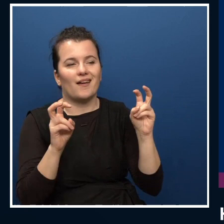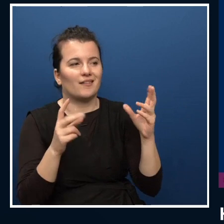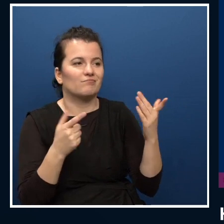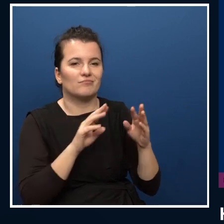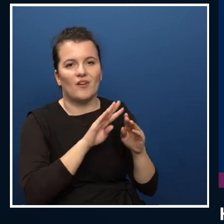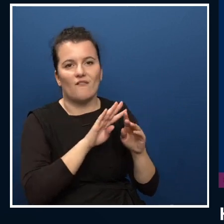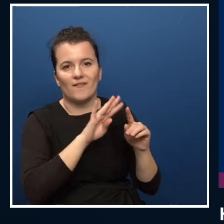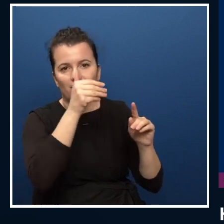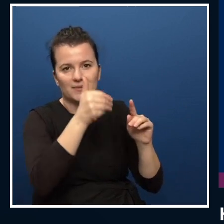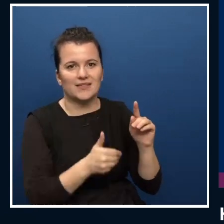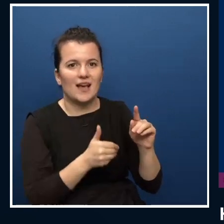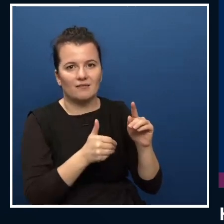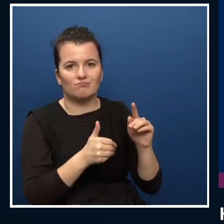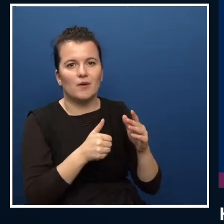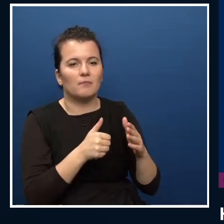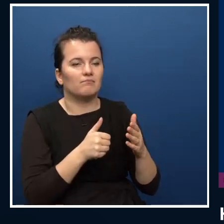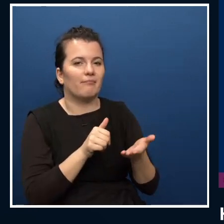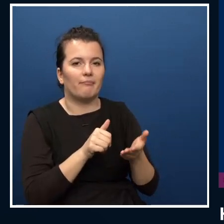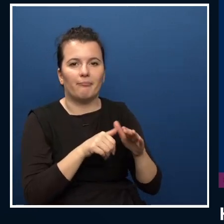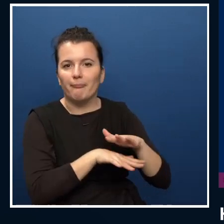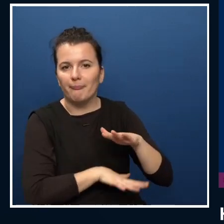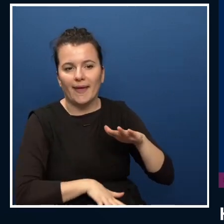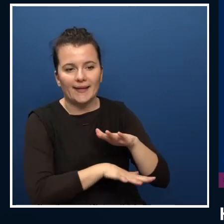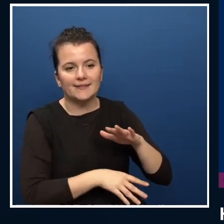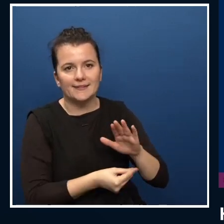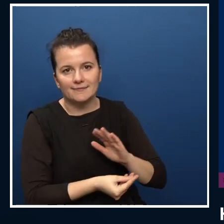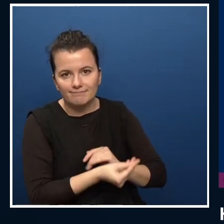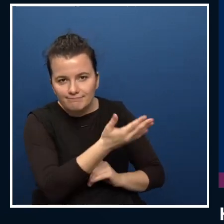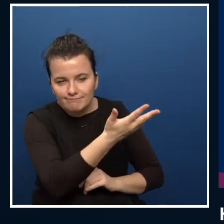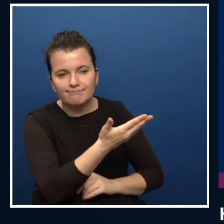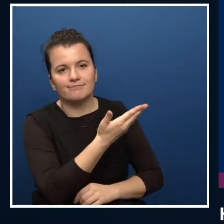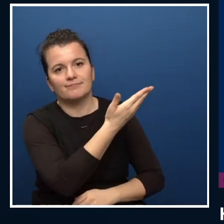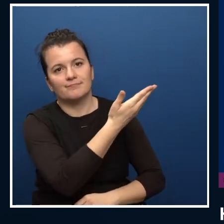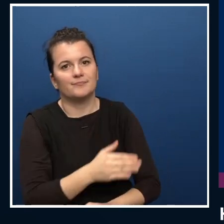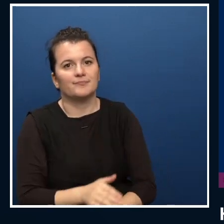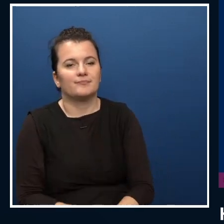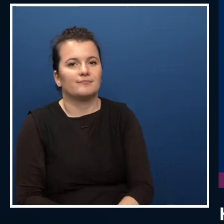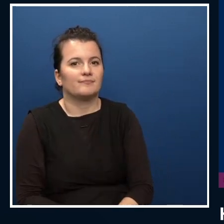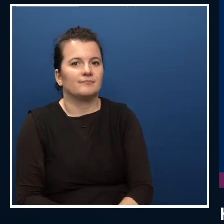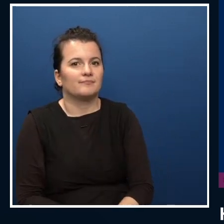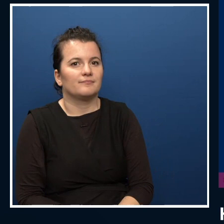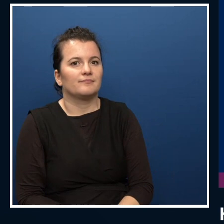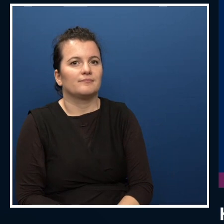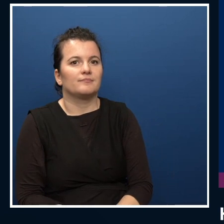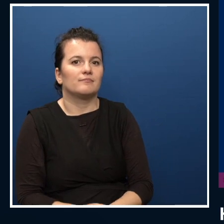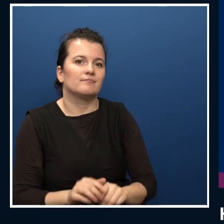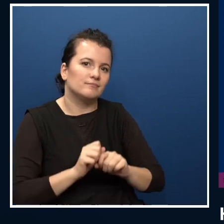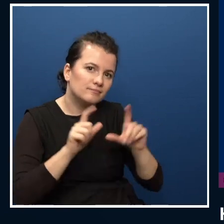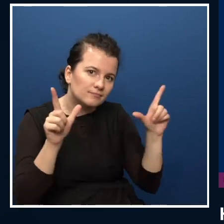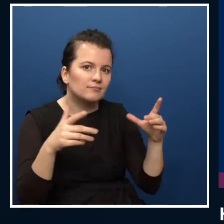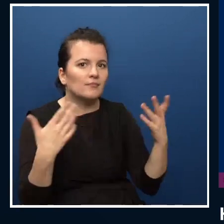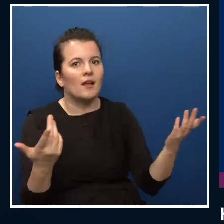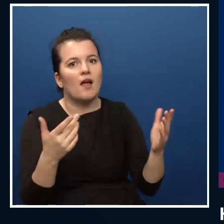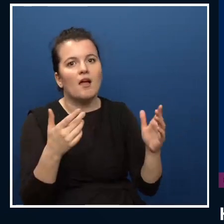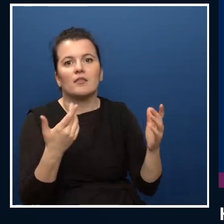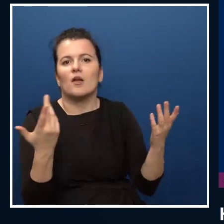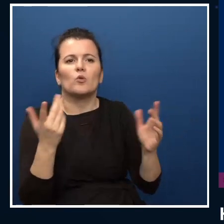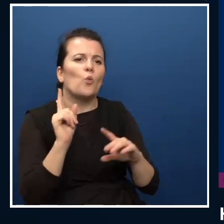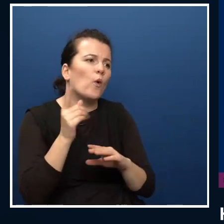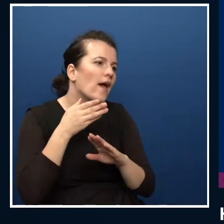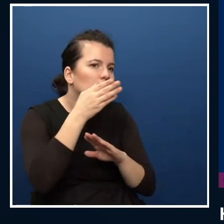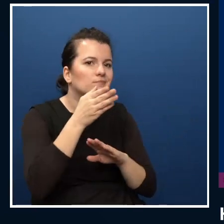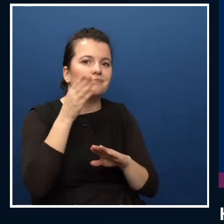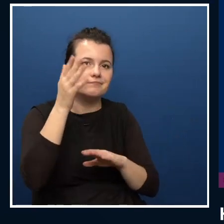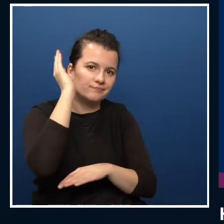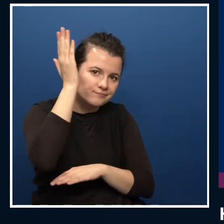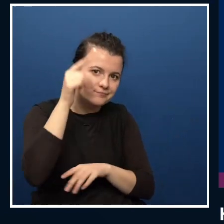the list of the last blog posts. It has places that I'm going to speak at, which I haven't updated for this year yet,